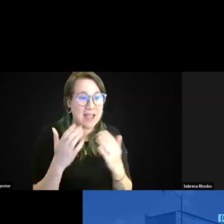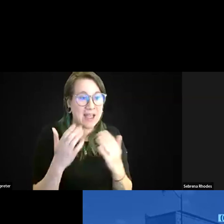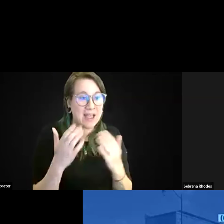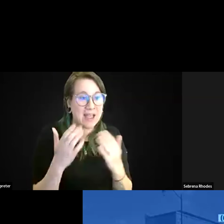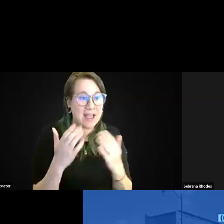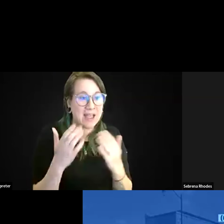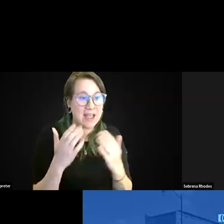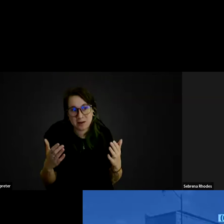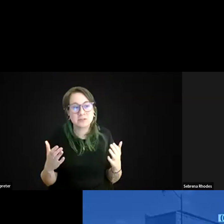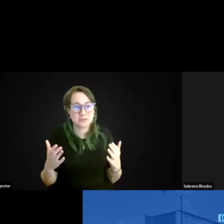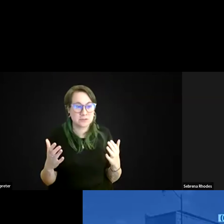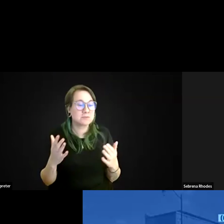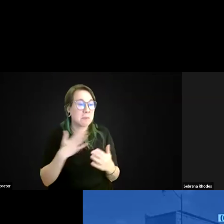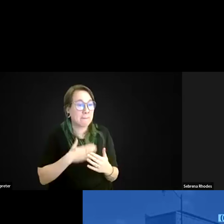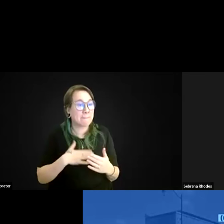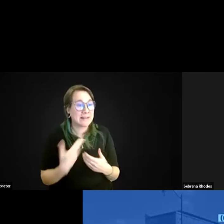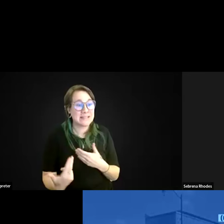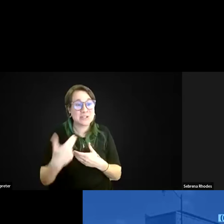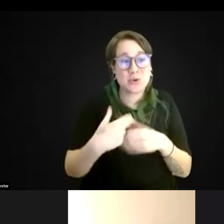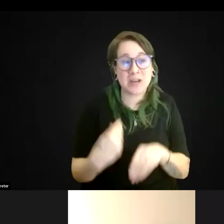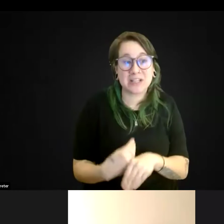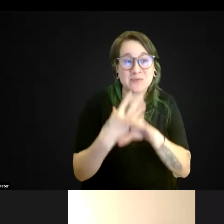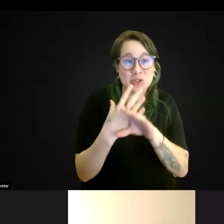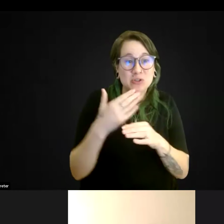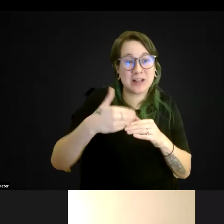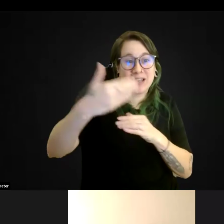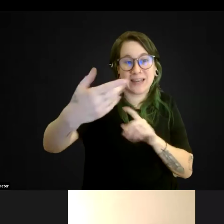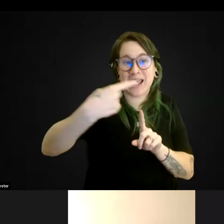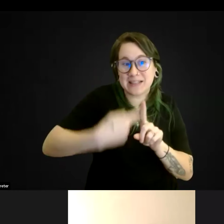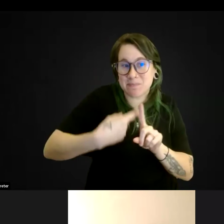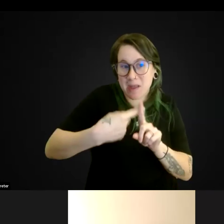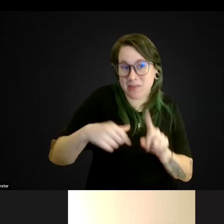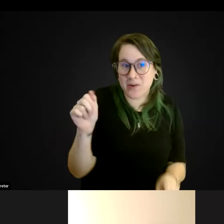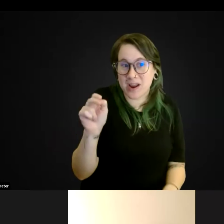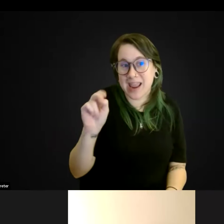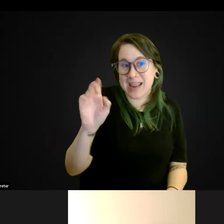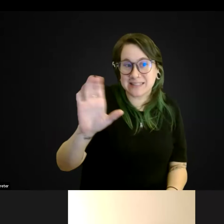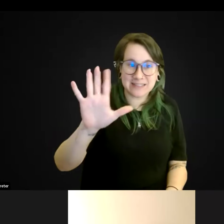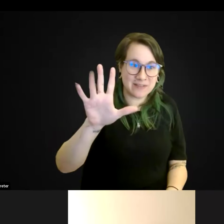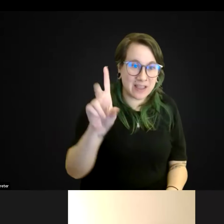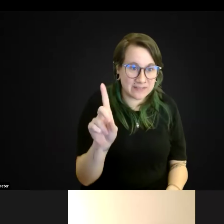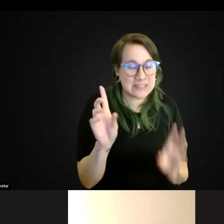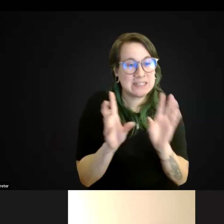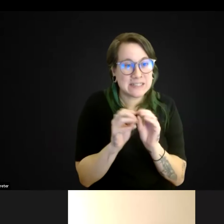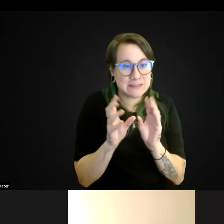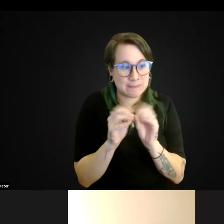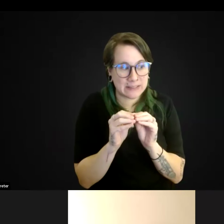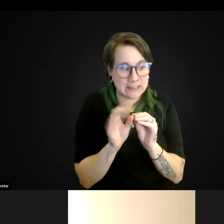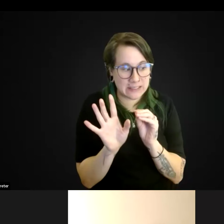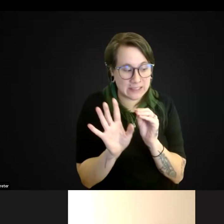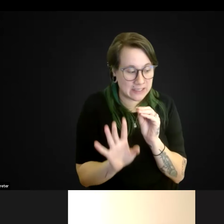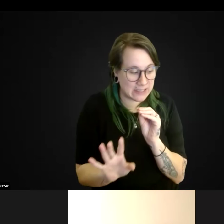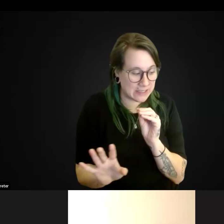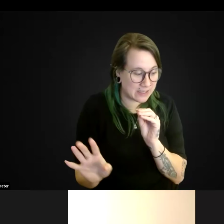much. Feel free to join us virtually next month for ANC's 5Ds meeting, which